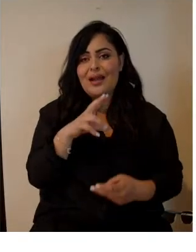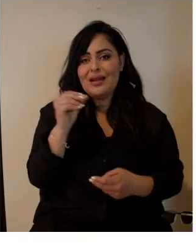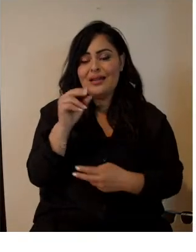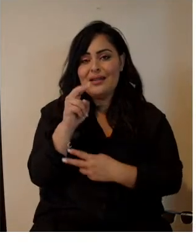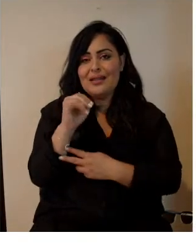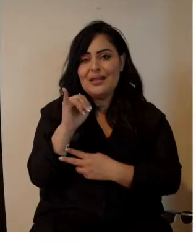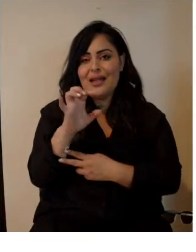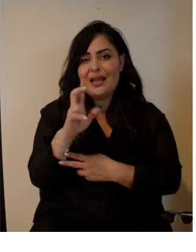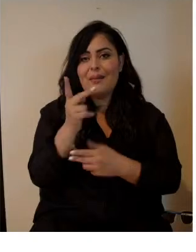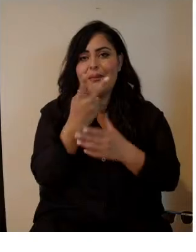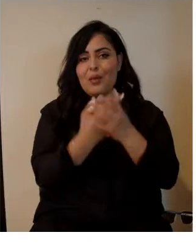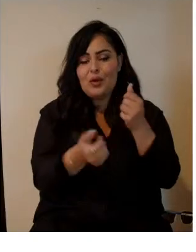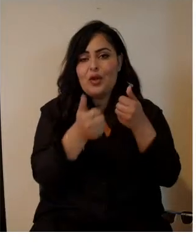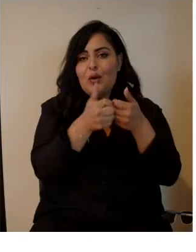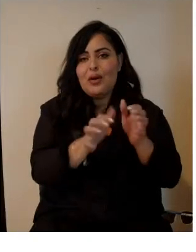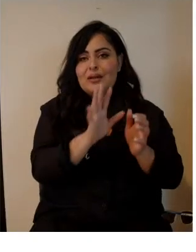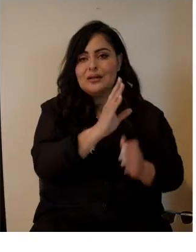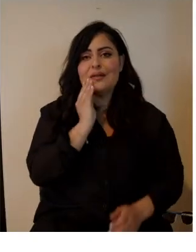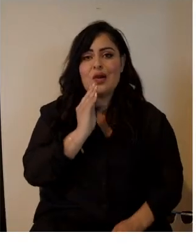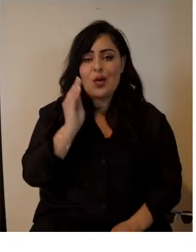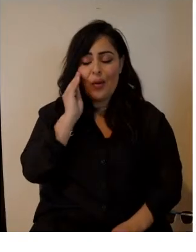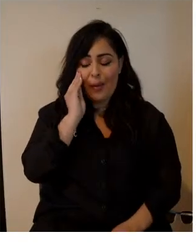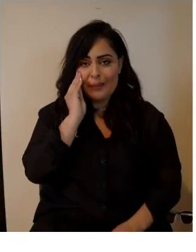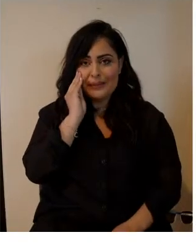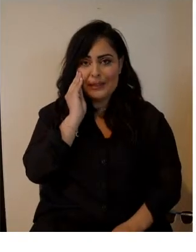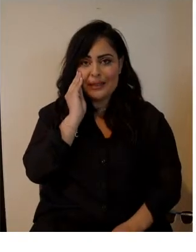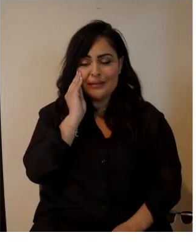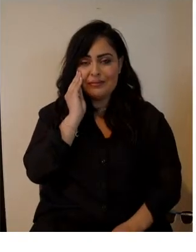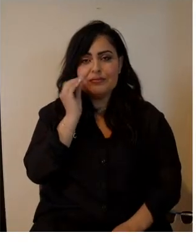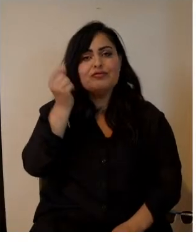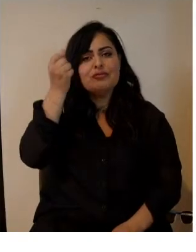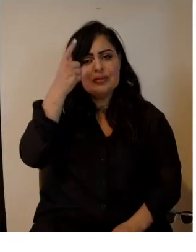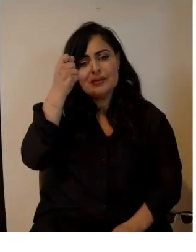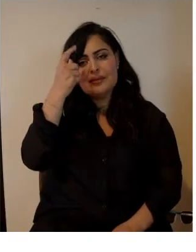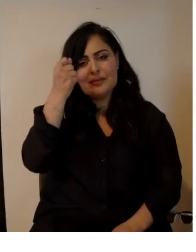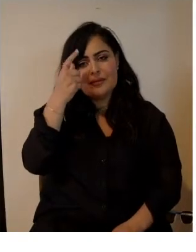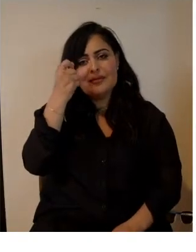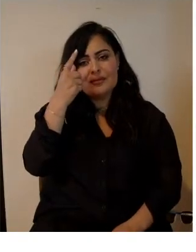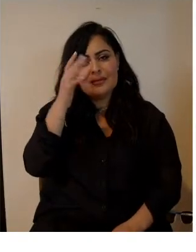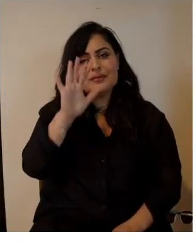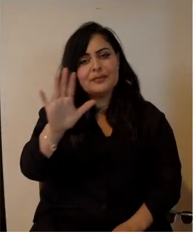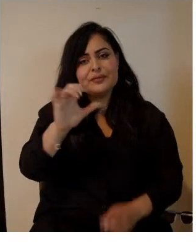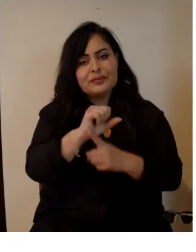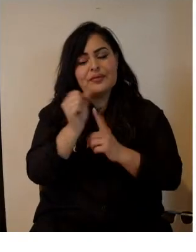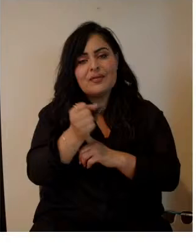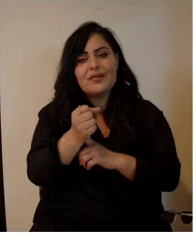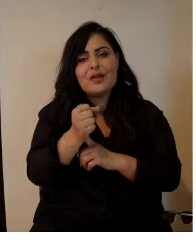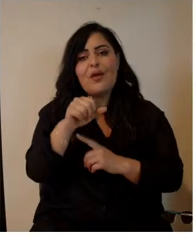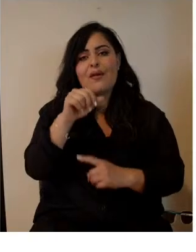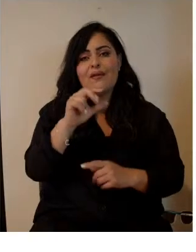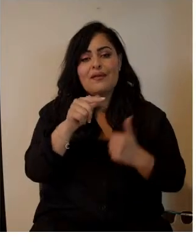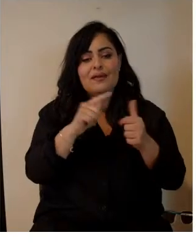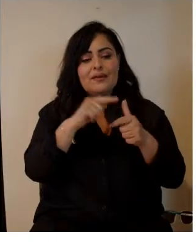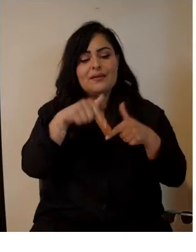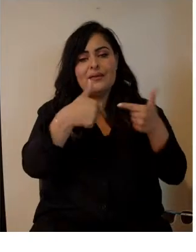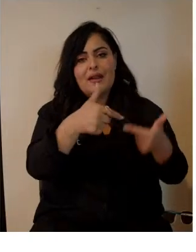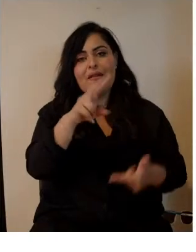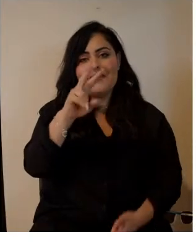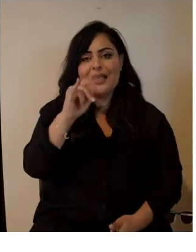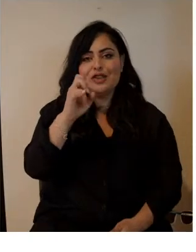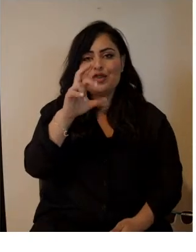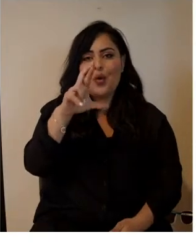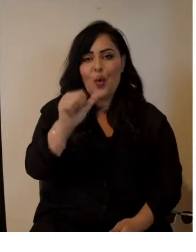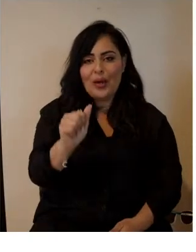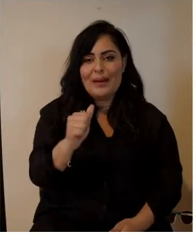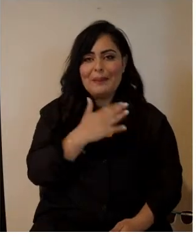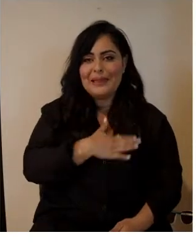homes. So this is something that that they understand all too well. So with that, I want Victoria to say a few words on behalf of the